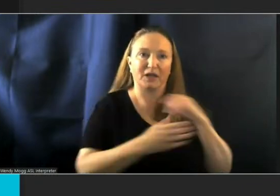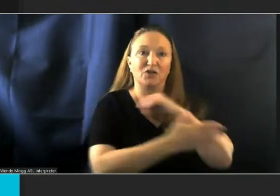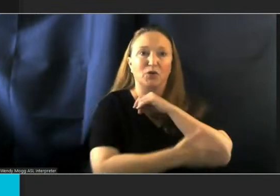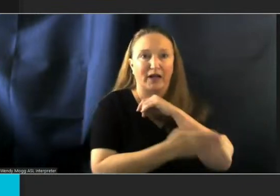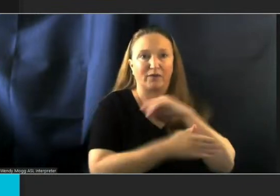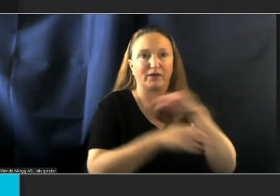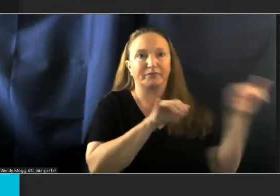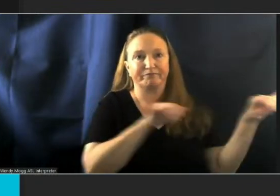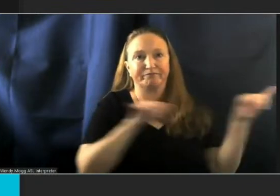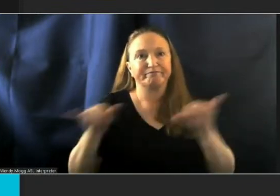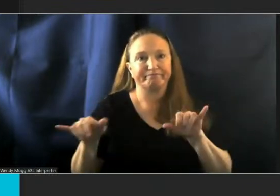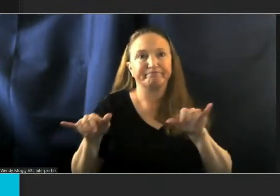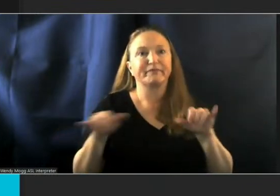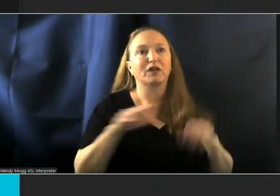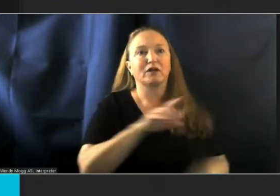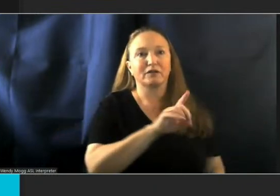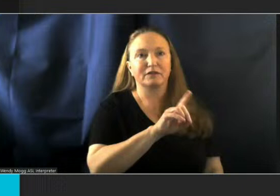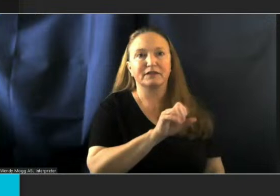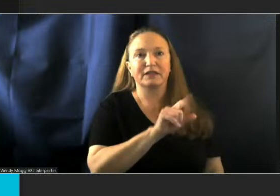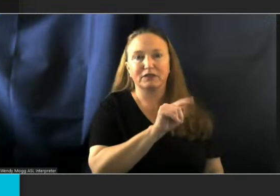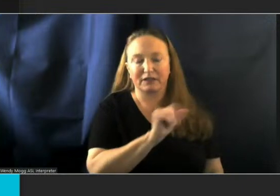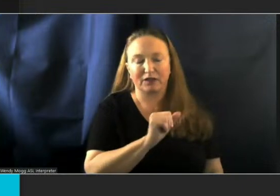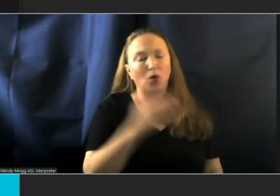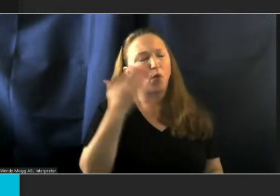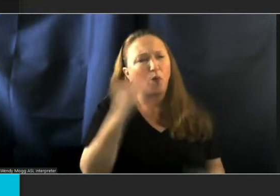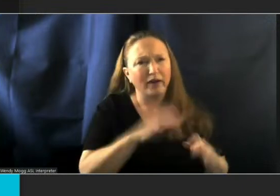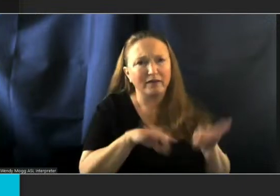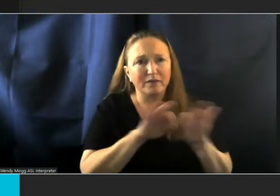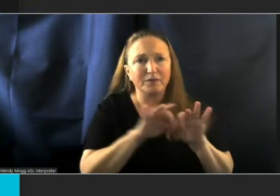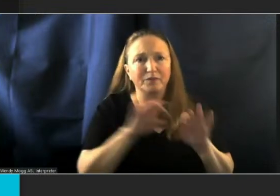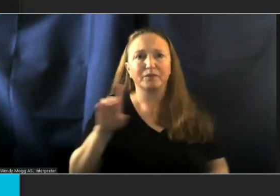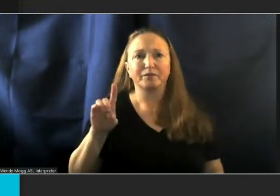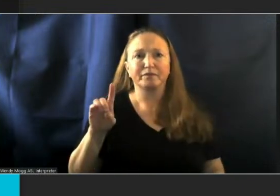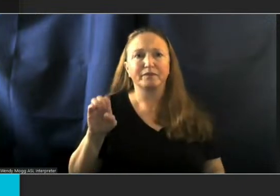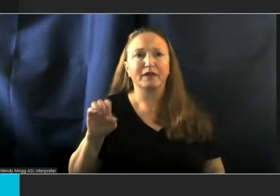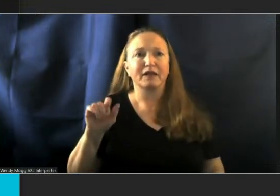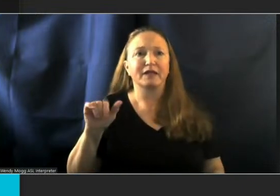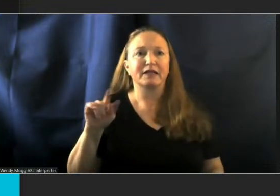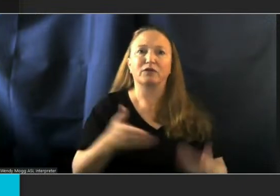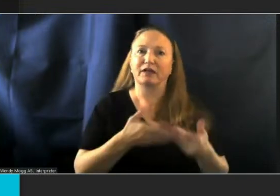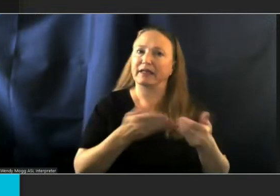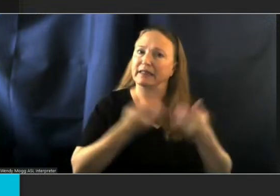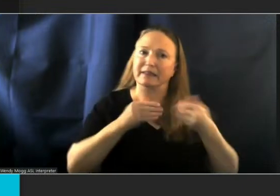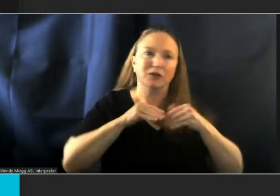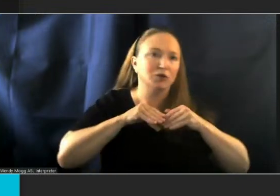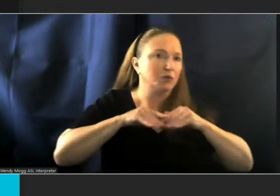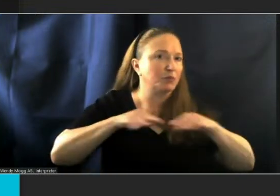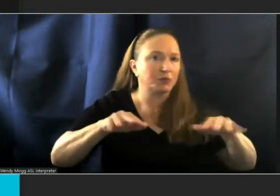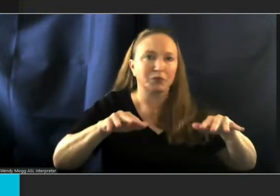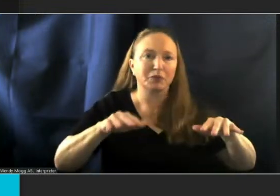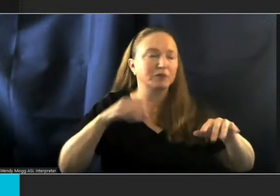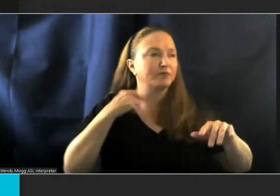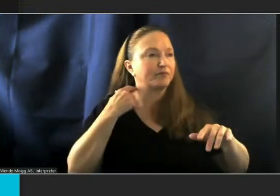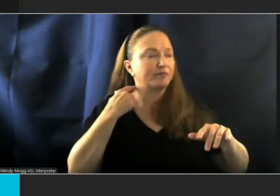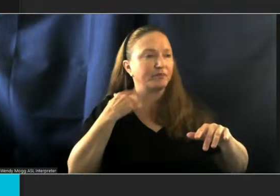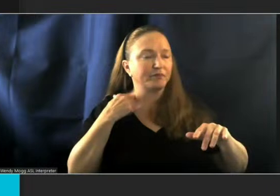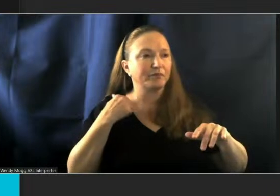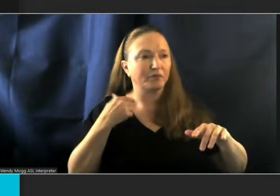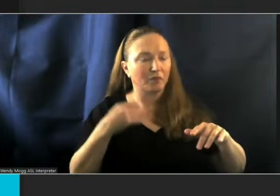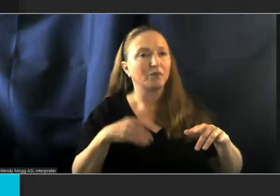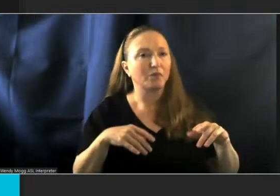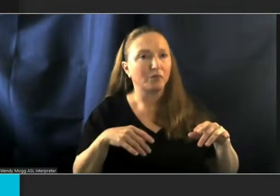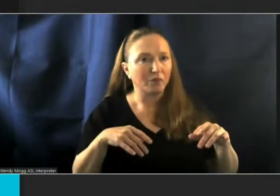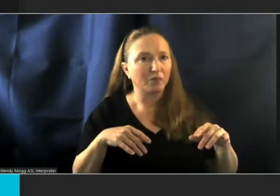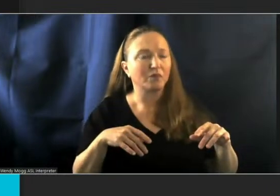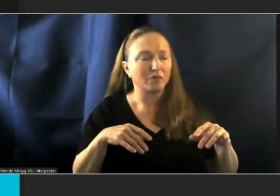this is very significant is the Delta variant is more infectious. So it's easier